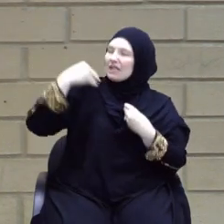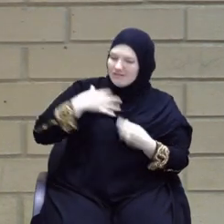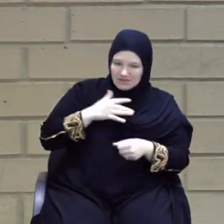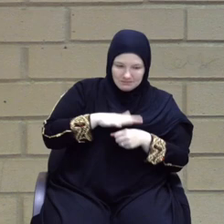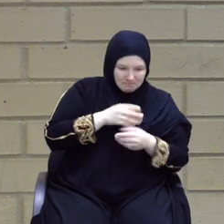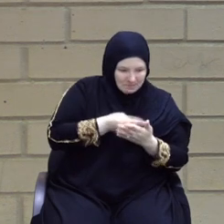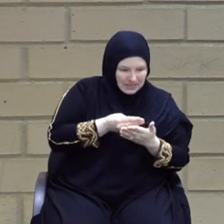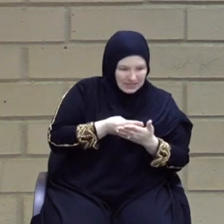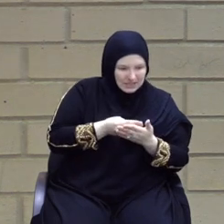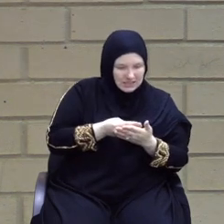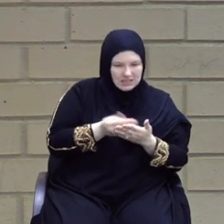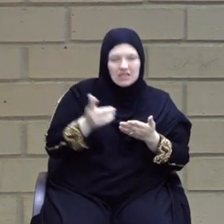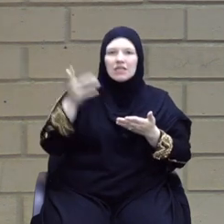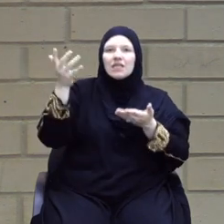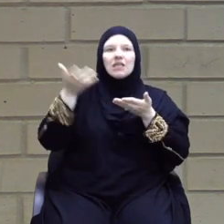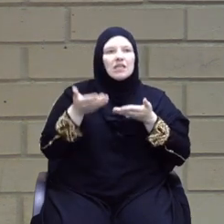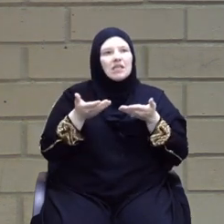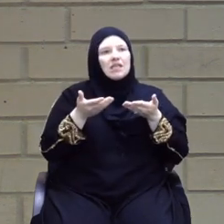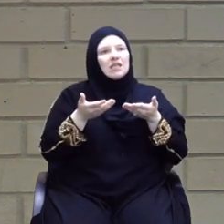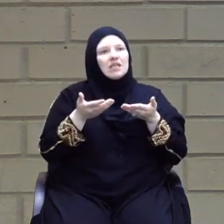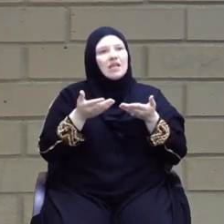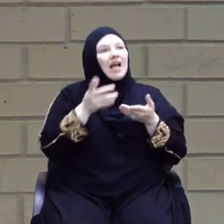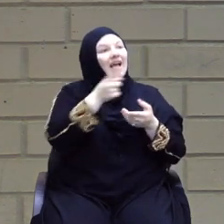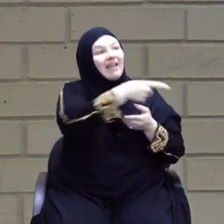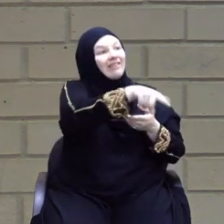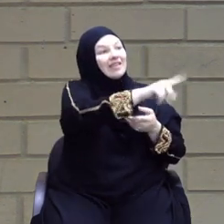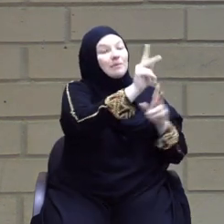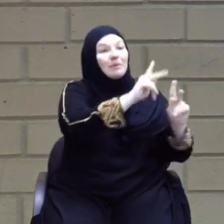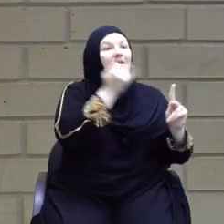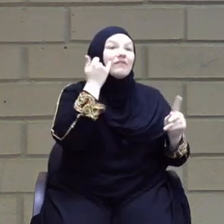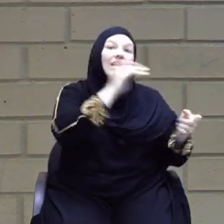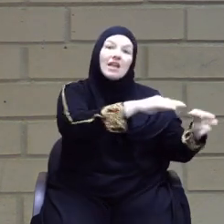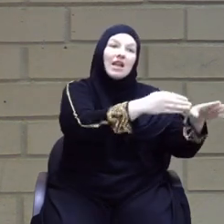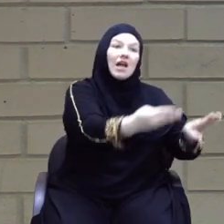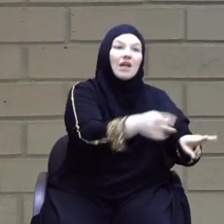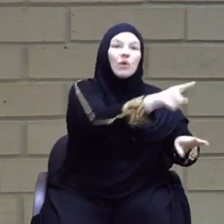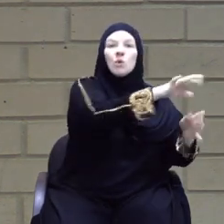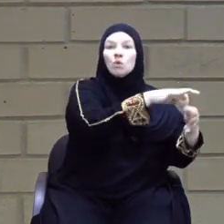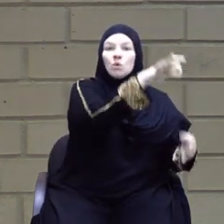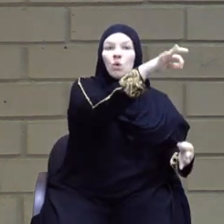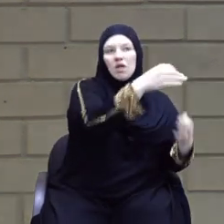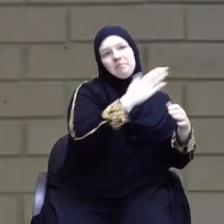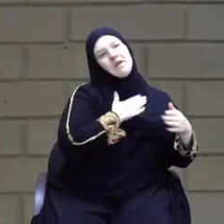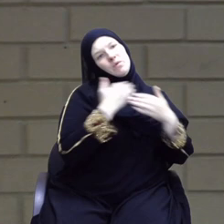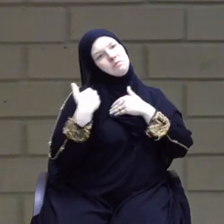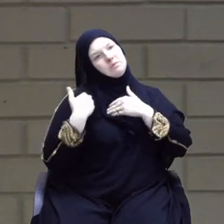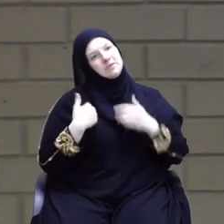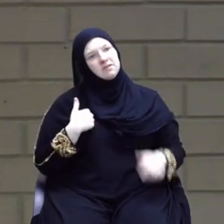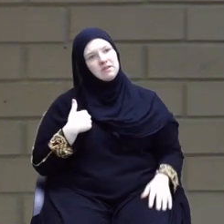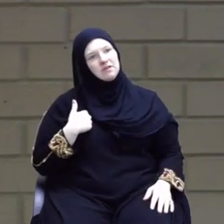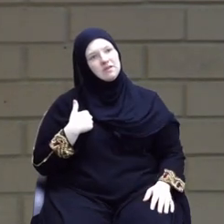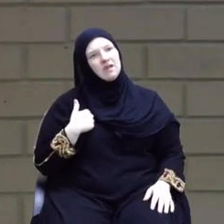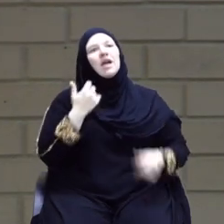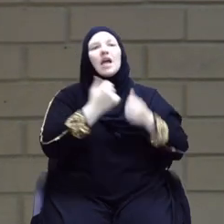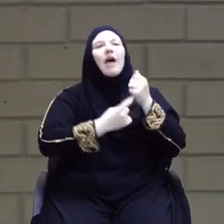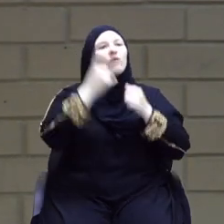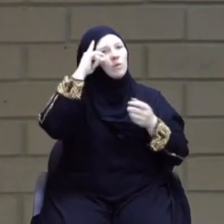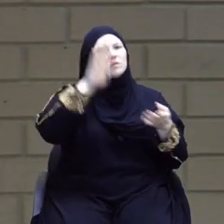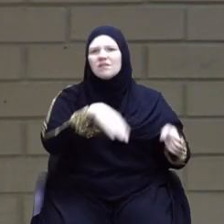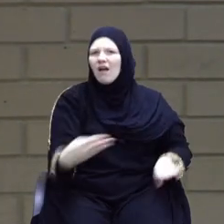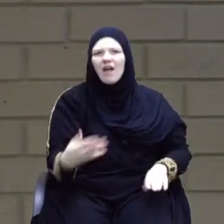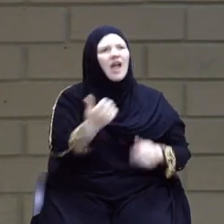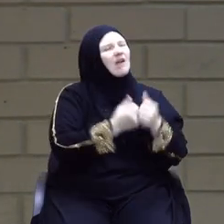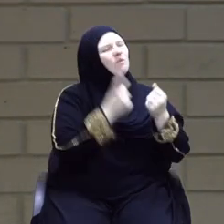the souls, that we have. Everyone is going to die and everyone is going to face Allah and everyone is going to